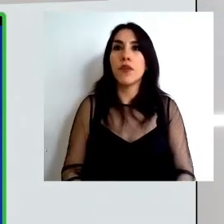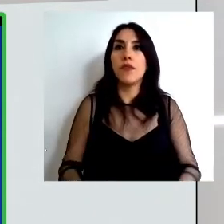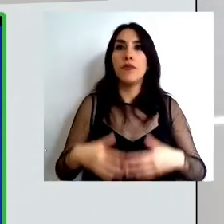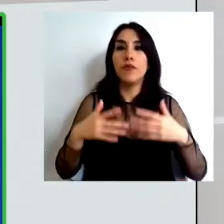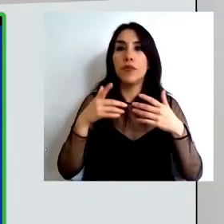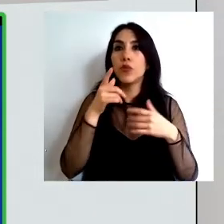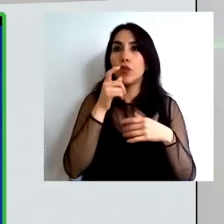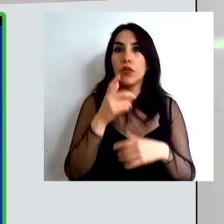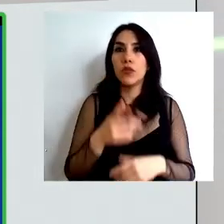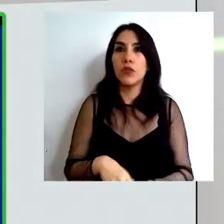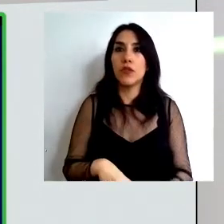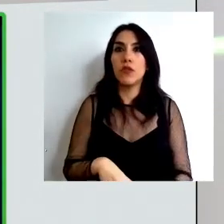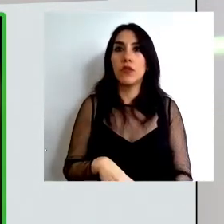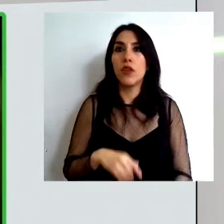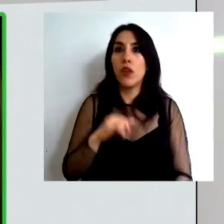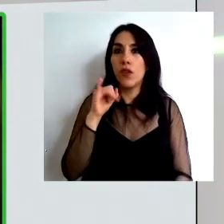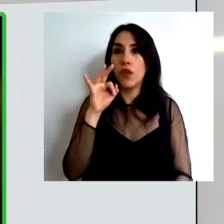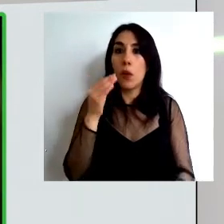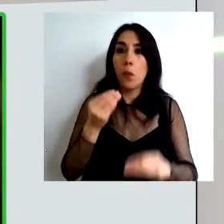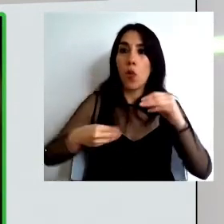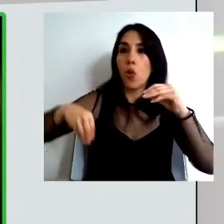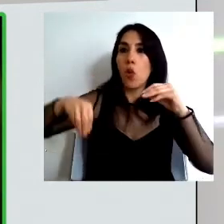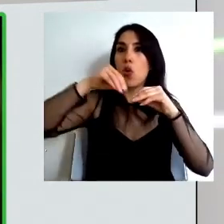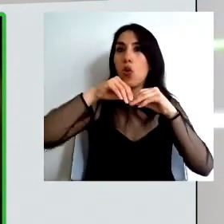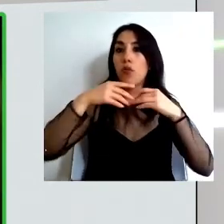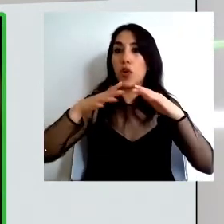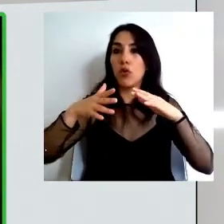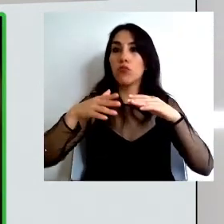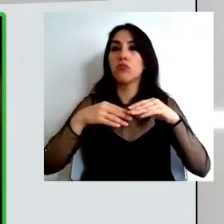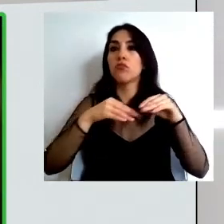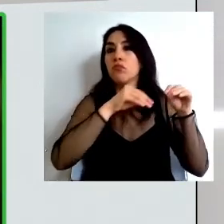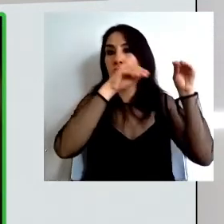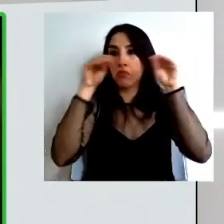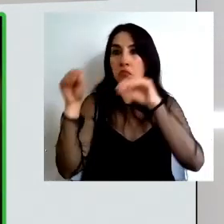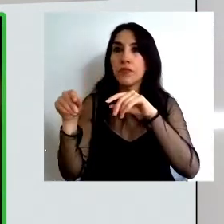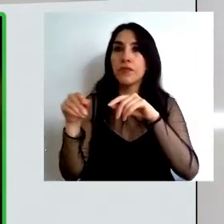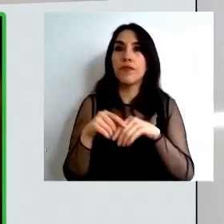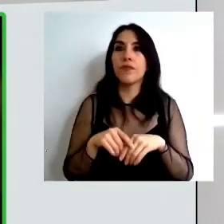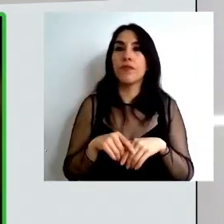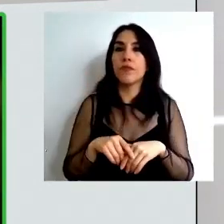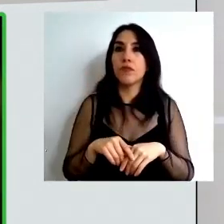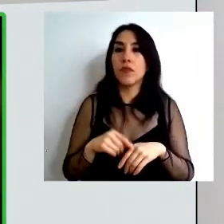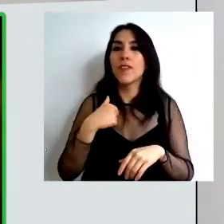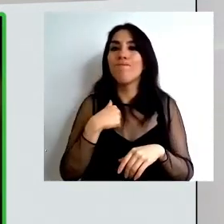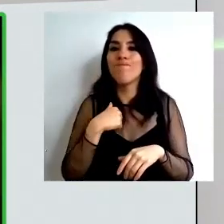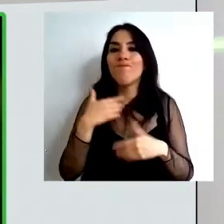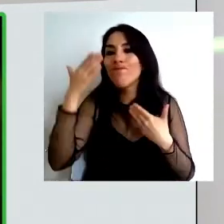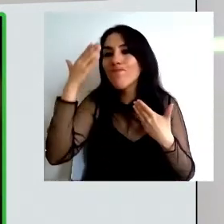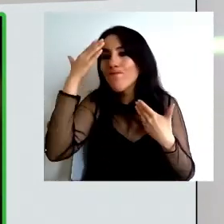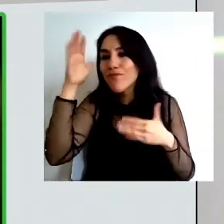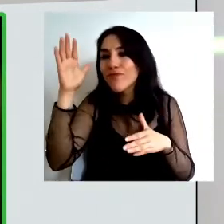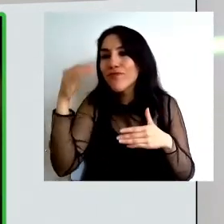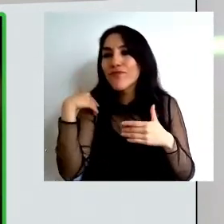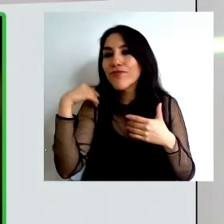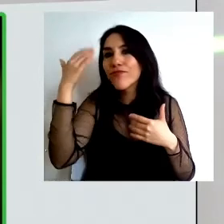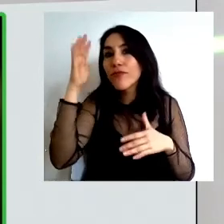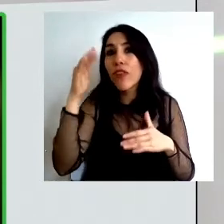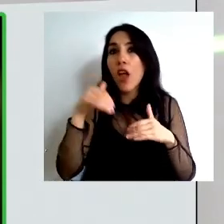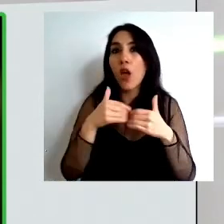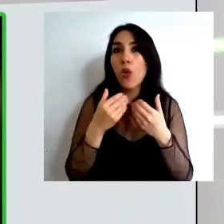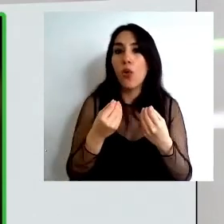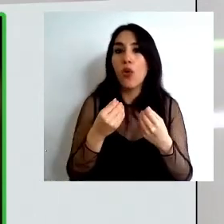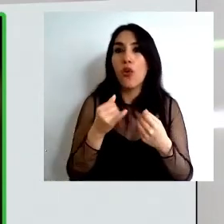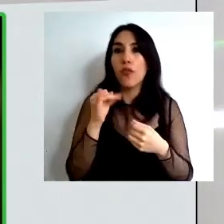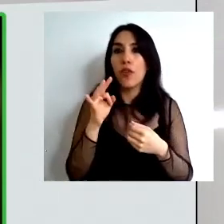it, but what I mean is when this network of partners is more than only a number of